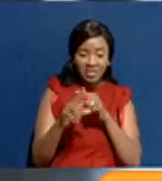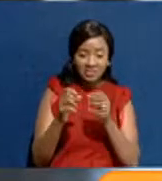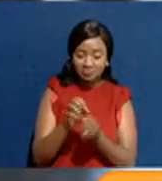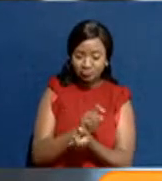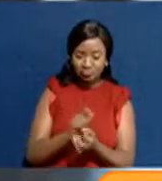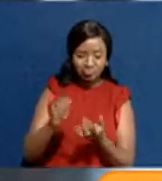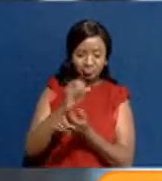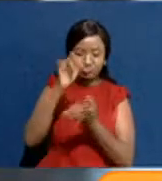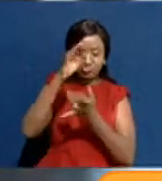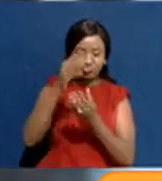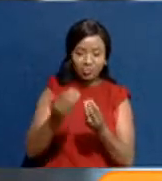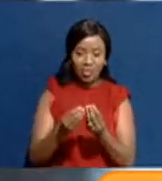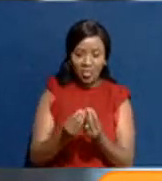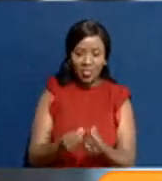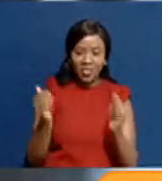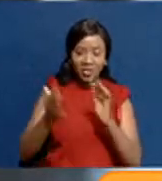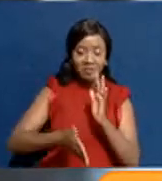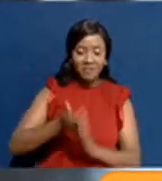quite fast.